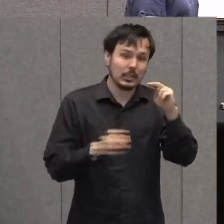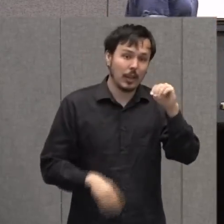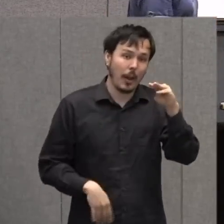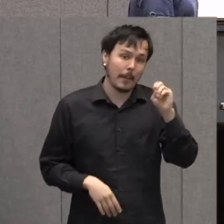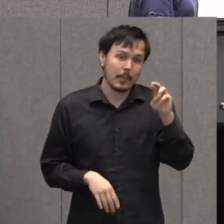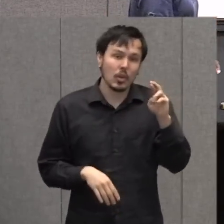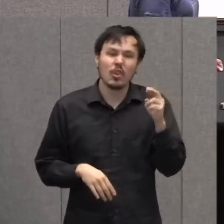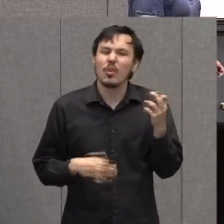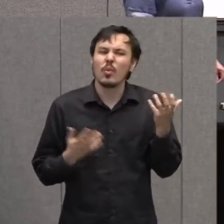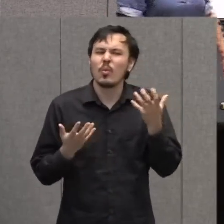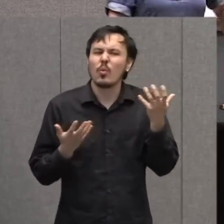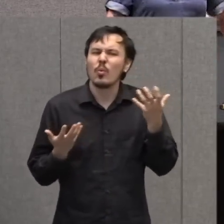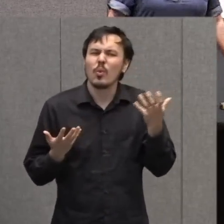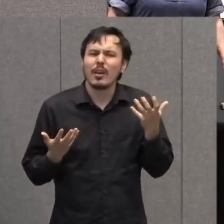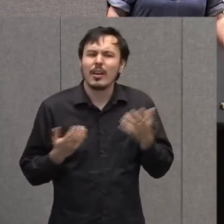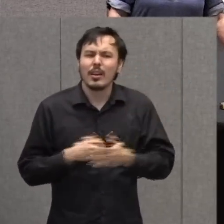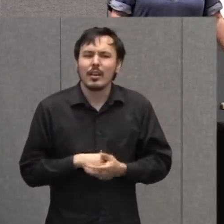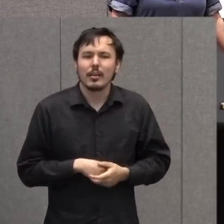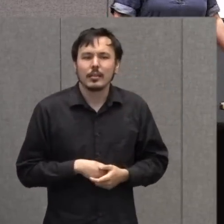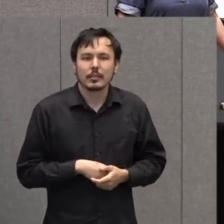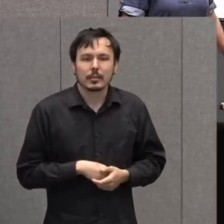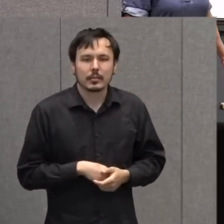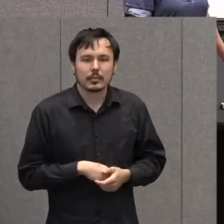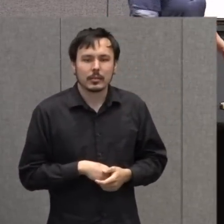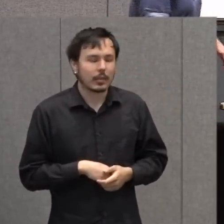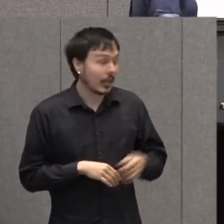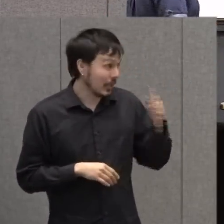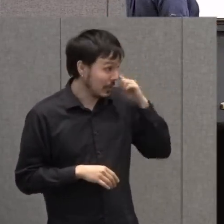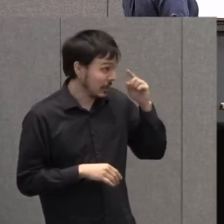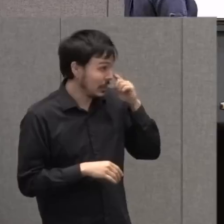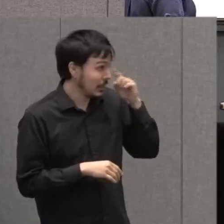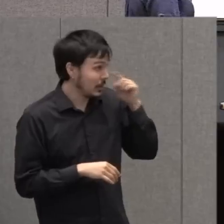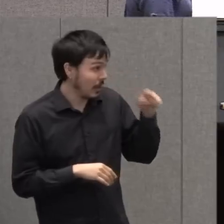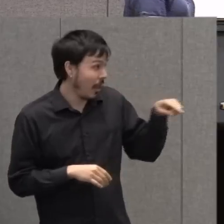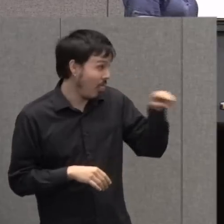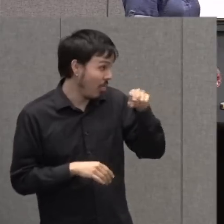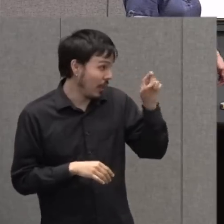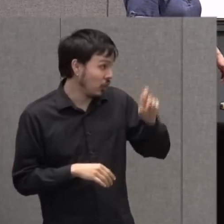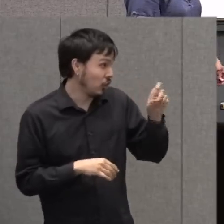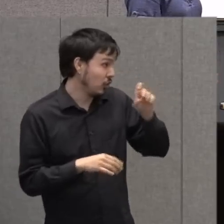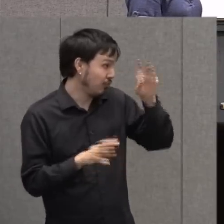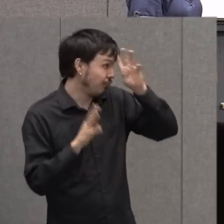they should write their answer down. Write your Okay. answer down first, and then we'll check it.